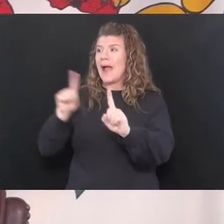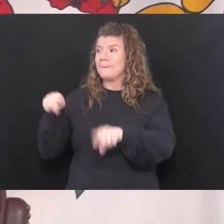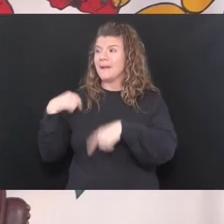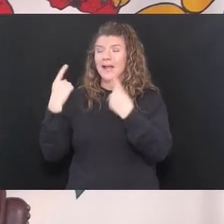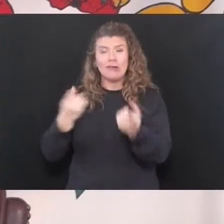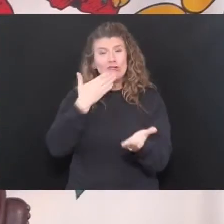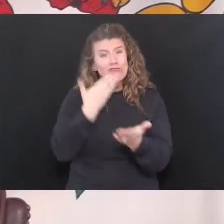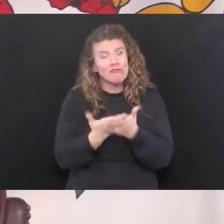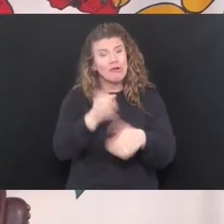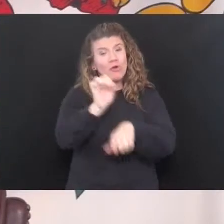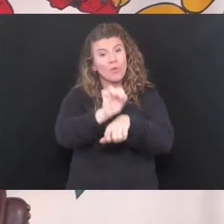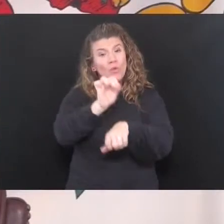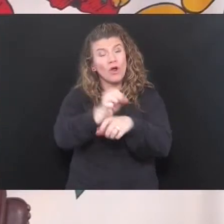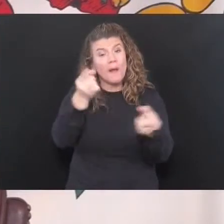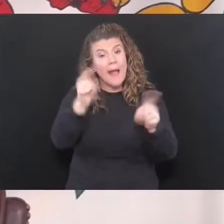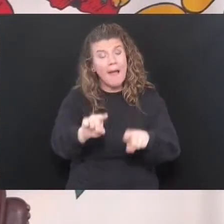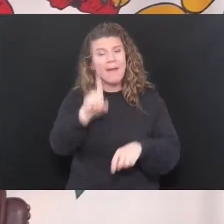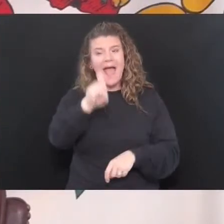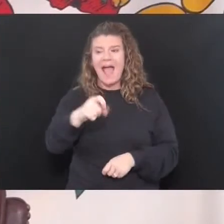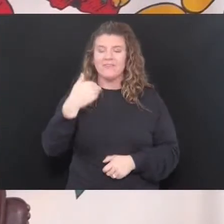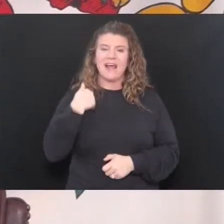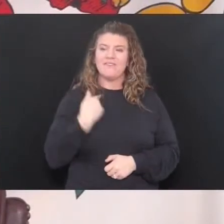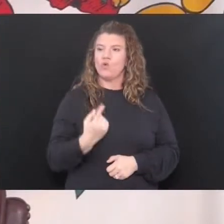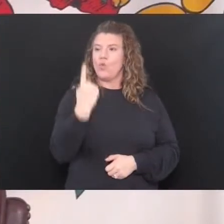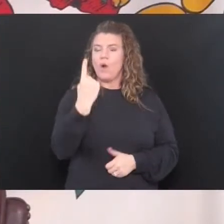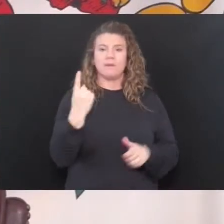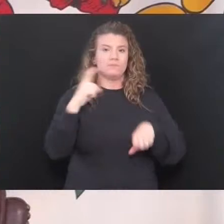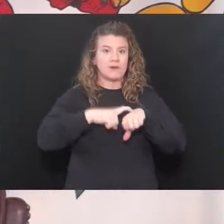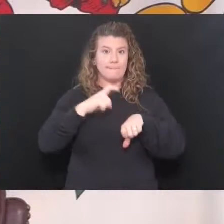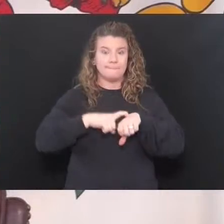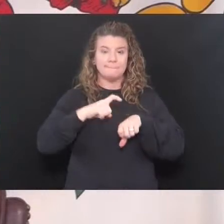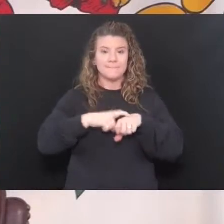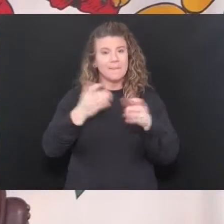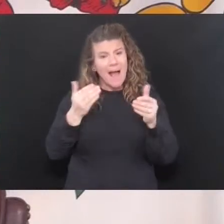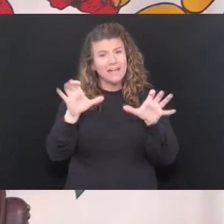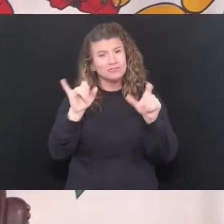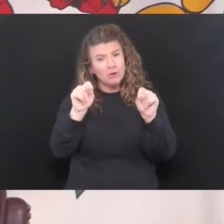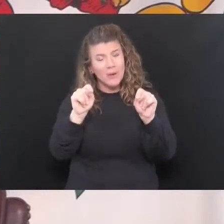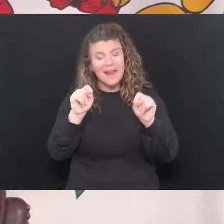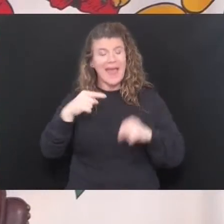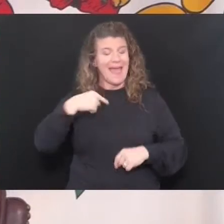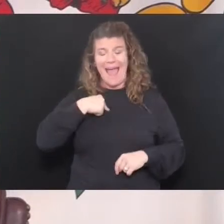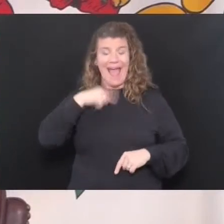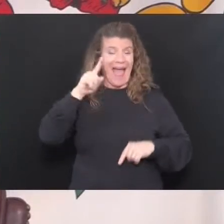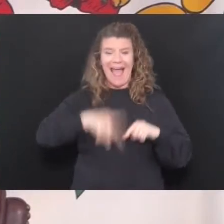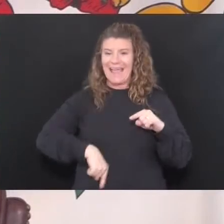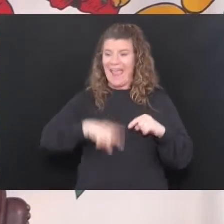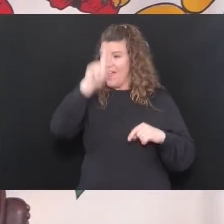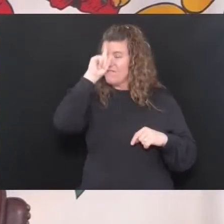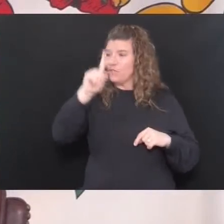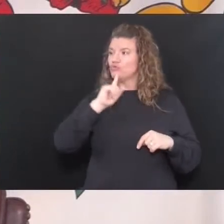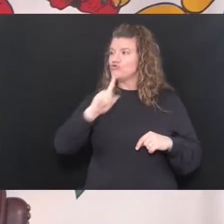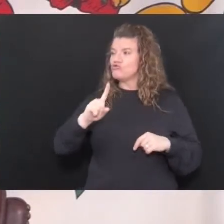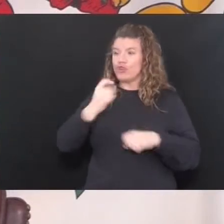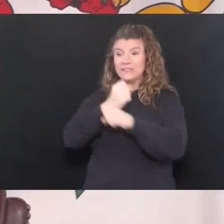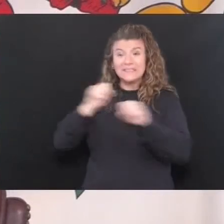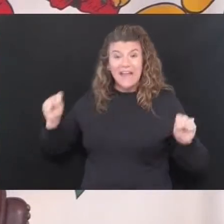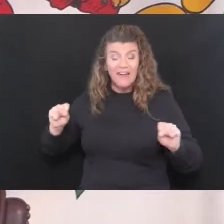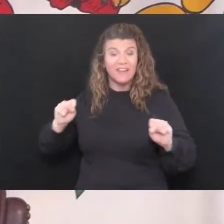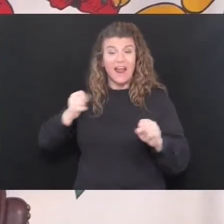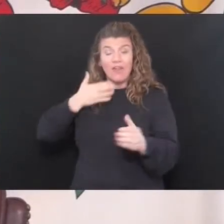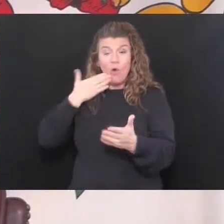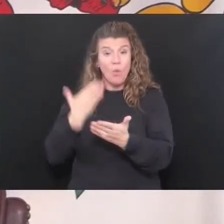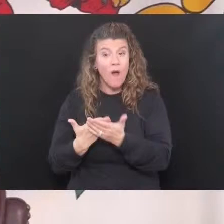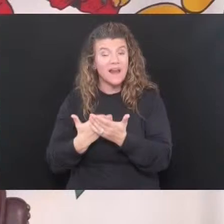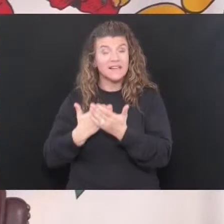good work. Now, I got to have you one more time because I cannot ensure the safety and the